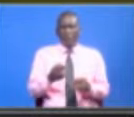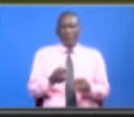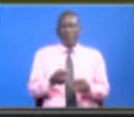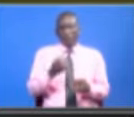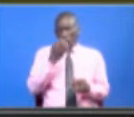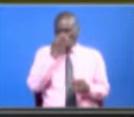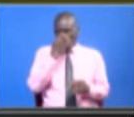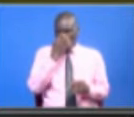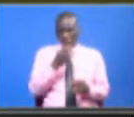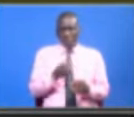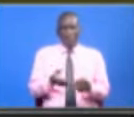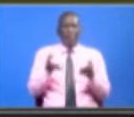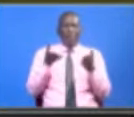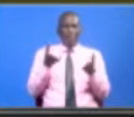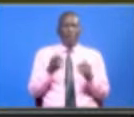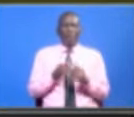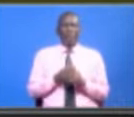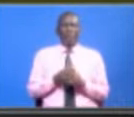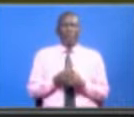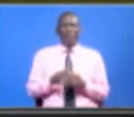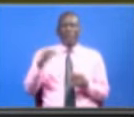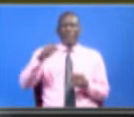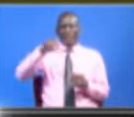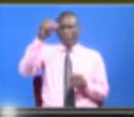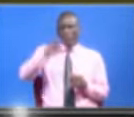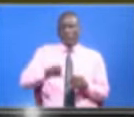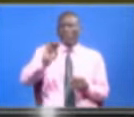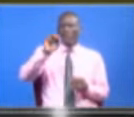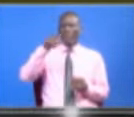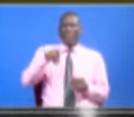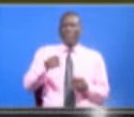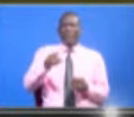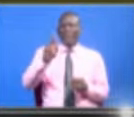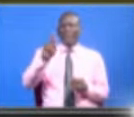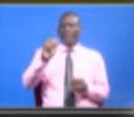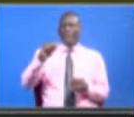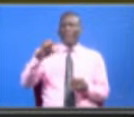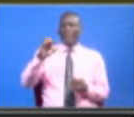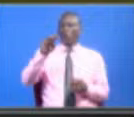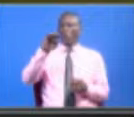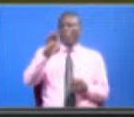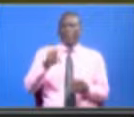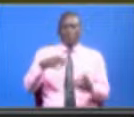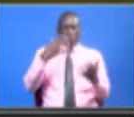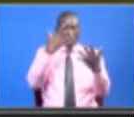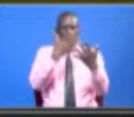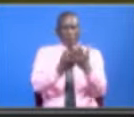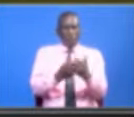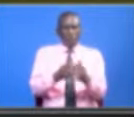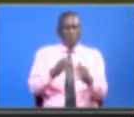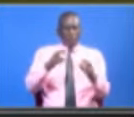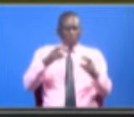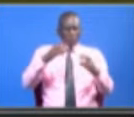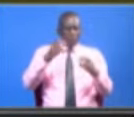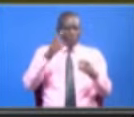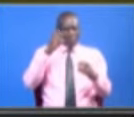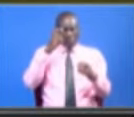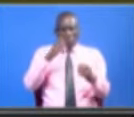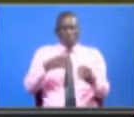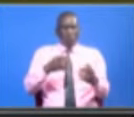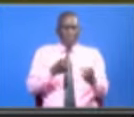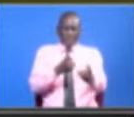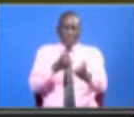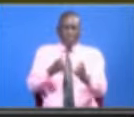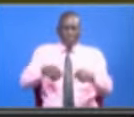Ruto. Now, Gatundu South MP Gabriel Kagombe has been arrested in connection to the fatal shooting of a boda